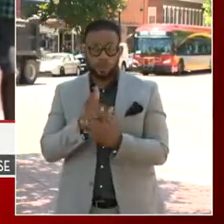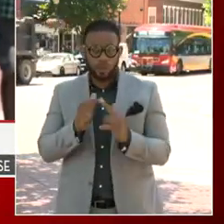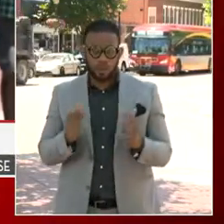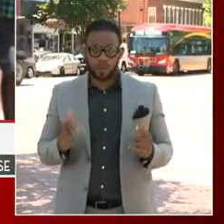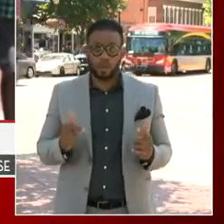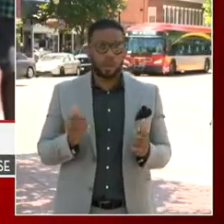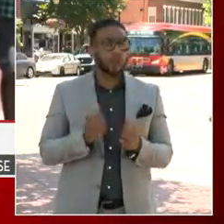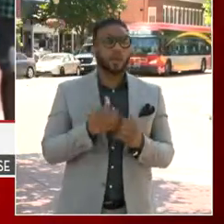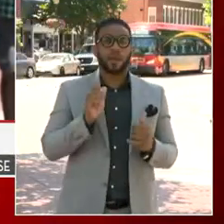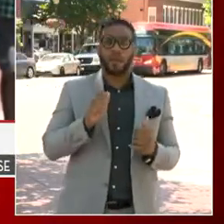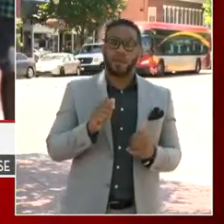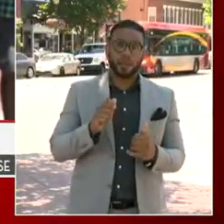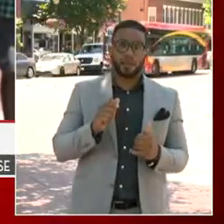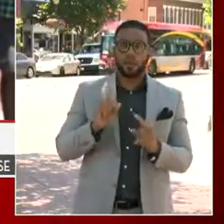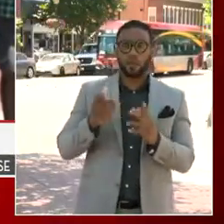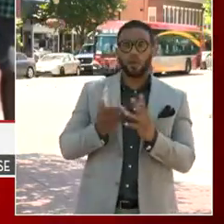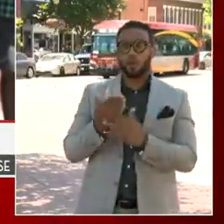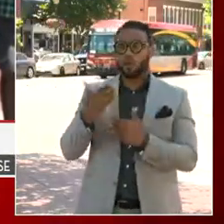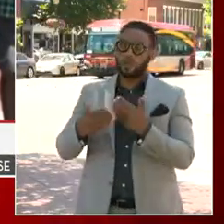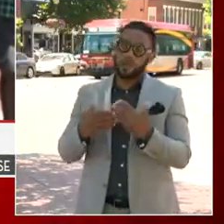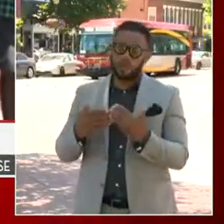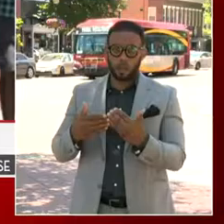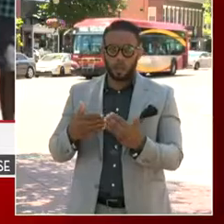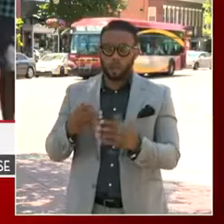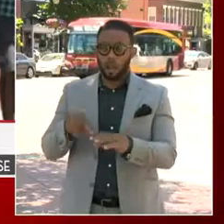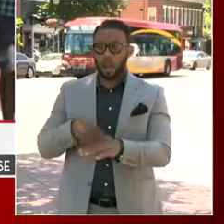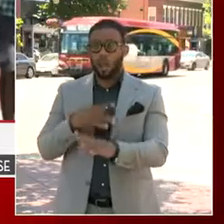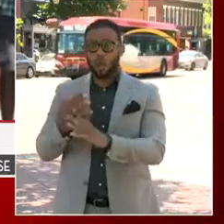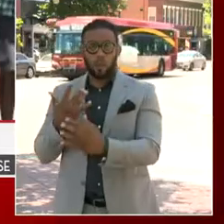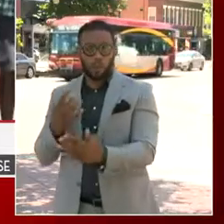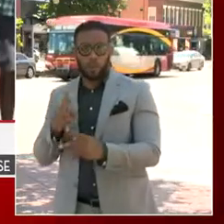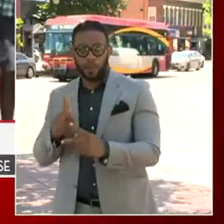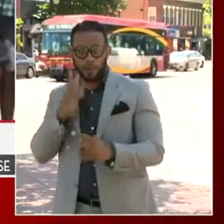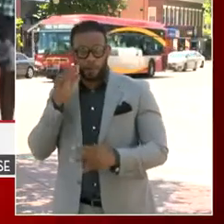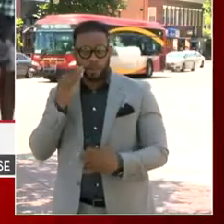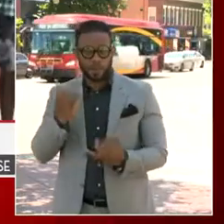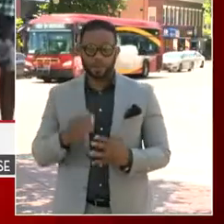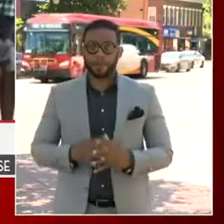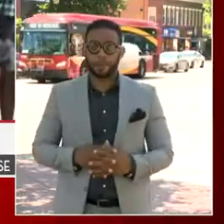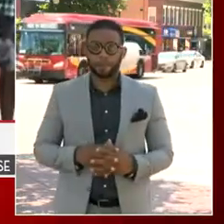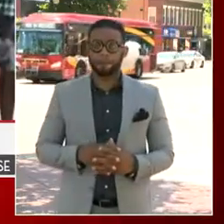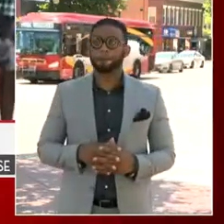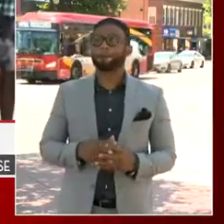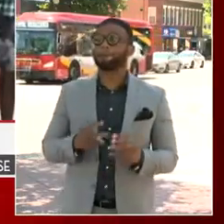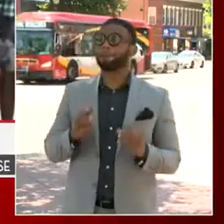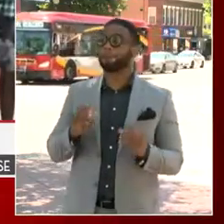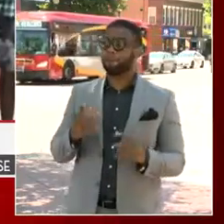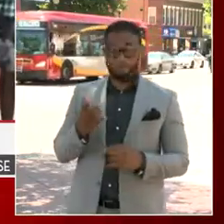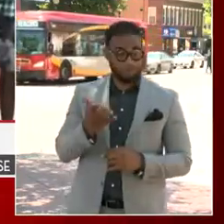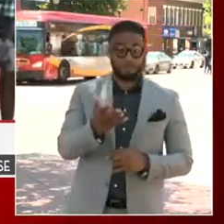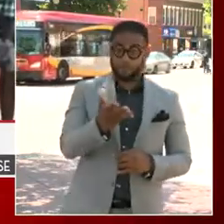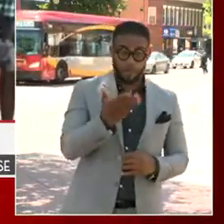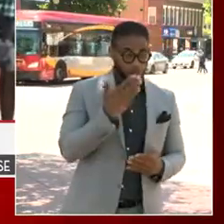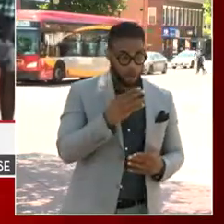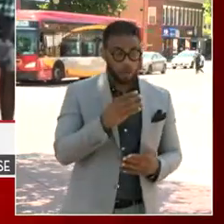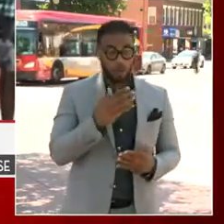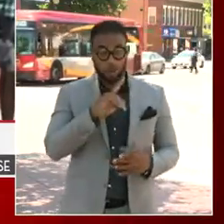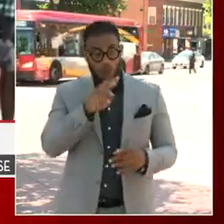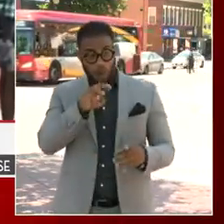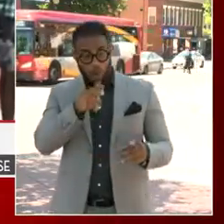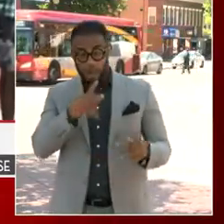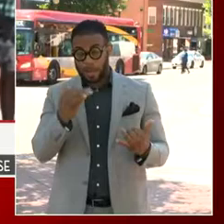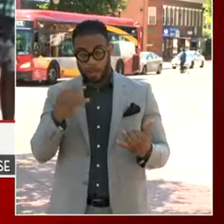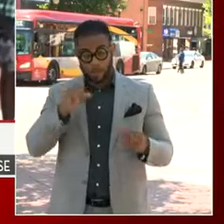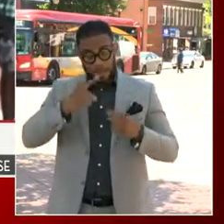whatnot without having to go through the process and the long waits that people are experiencing now? Well, right now, Mark, we've made